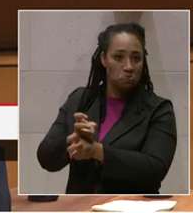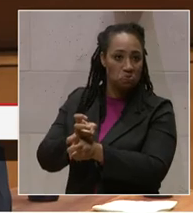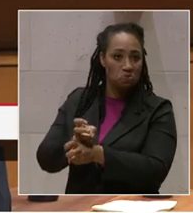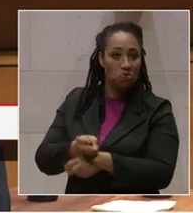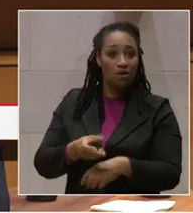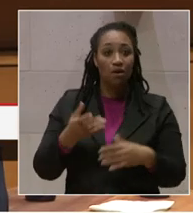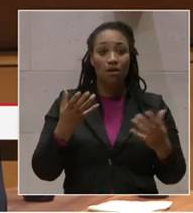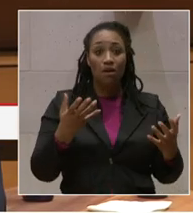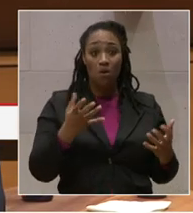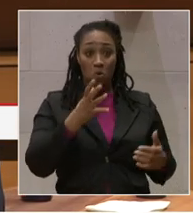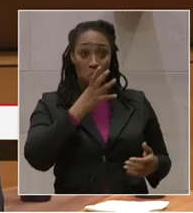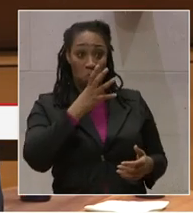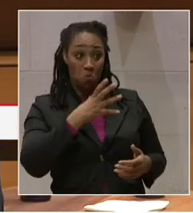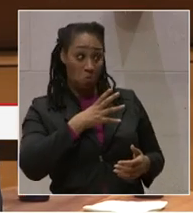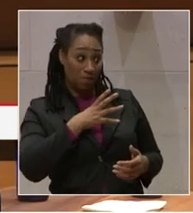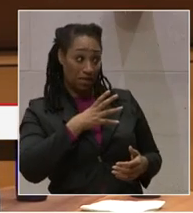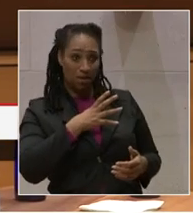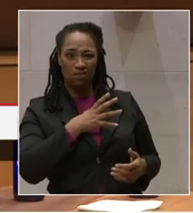Bonds.